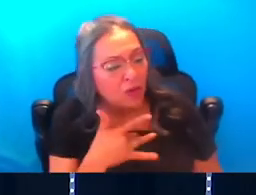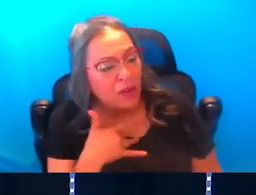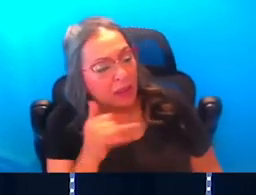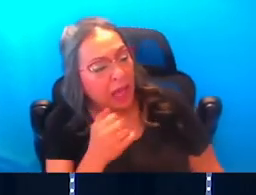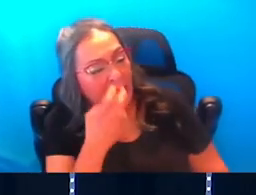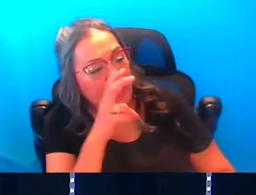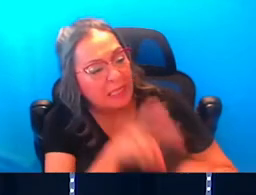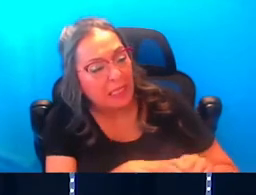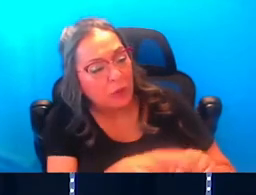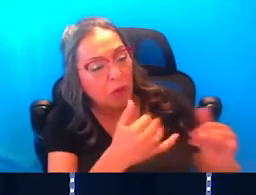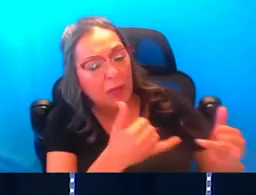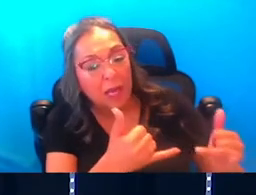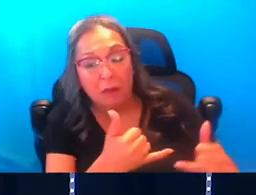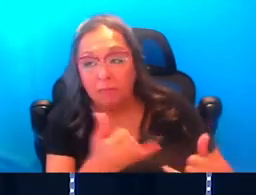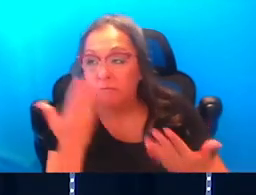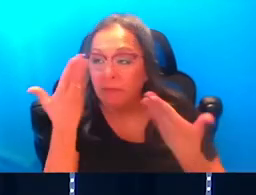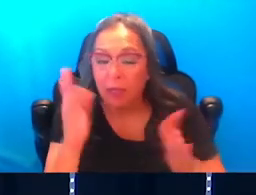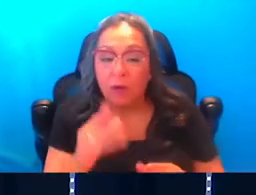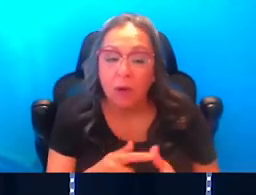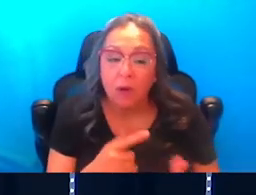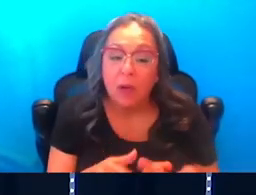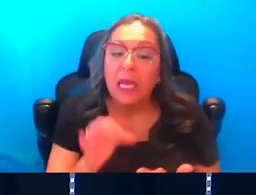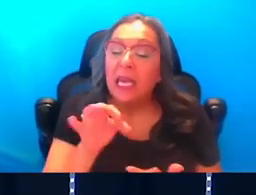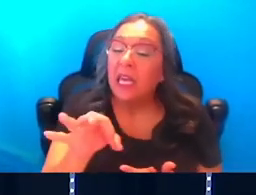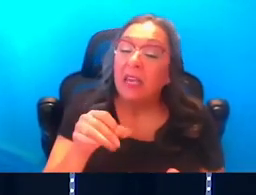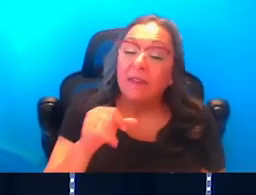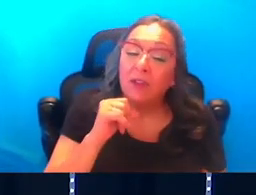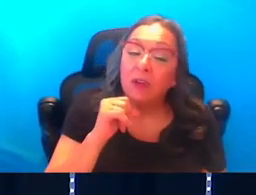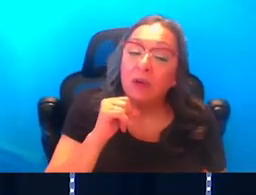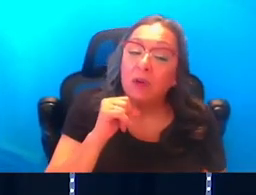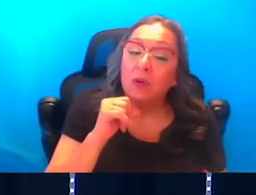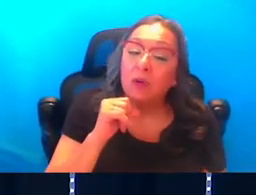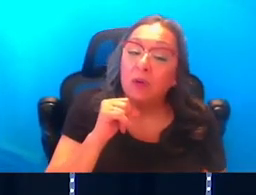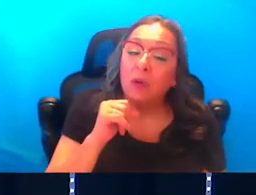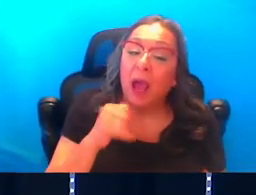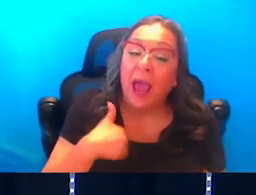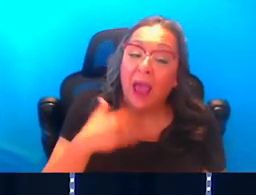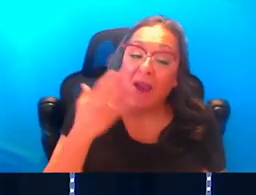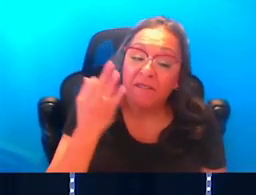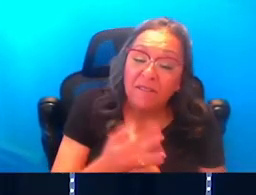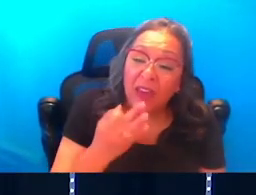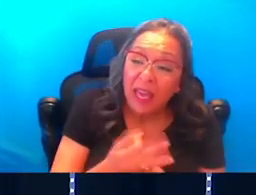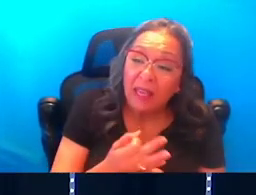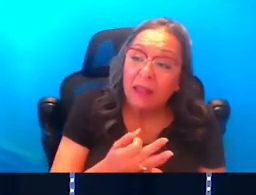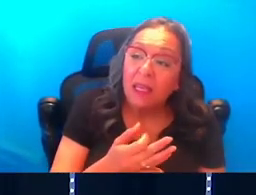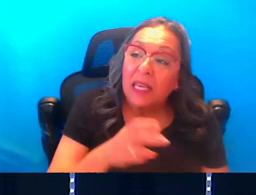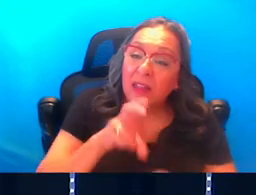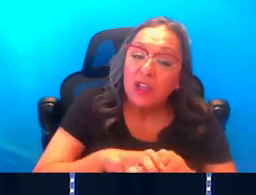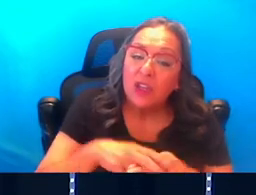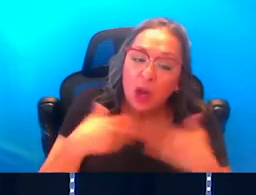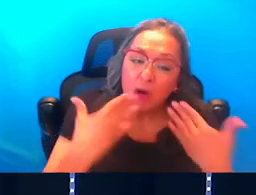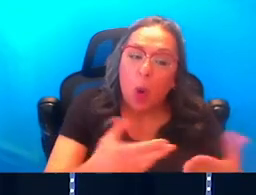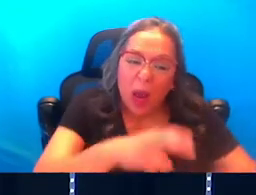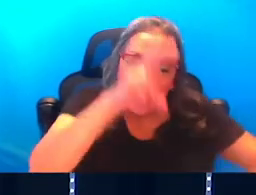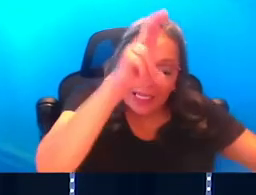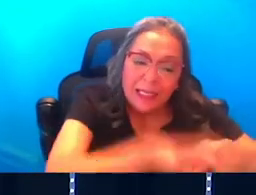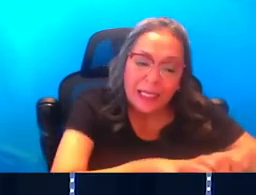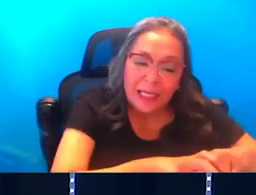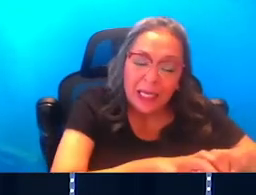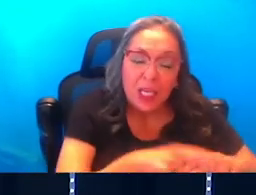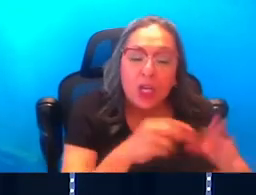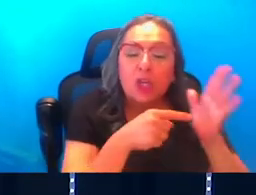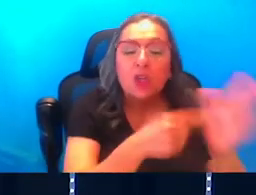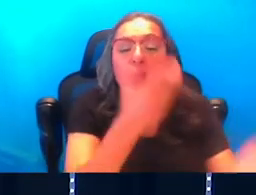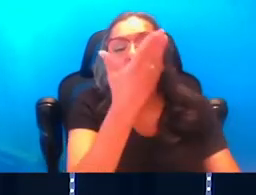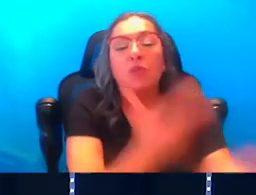You don't have faith in the chair unless you sit. You sit, is the actions that show the faith was there in